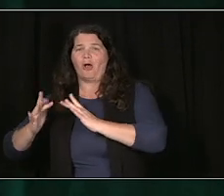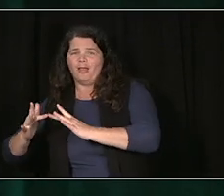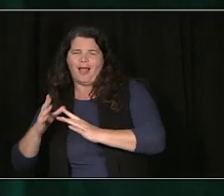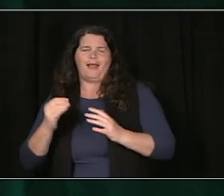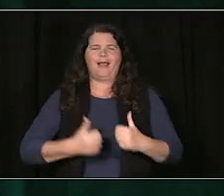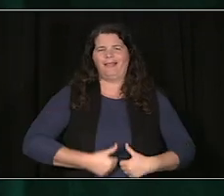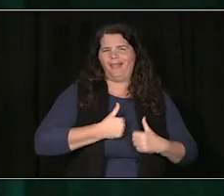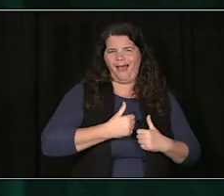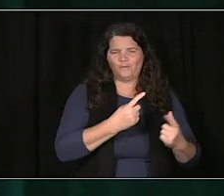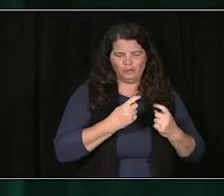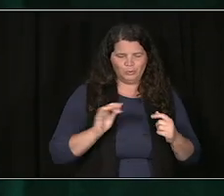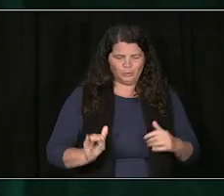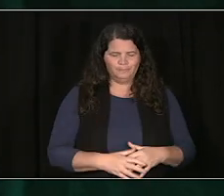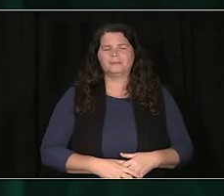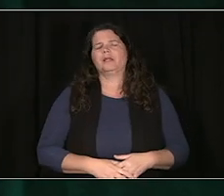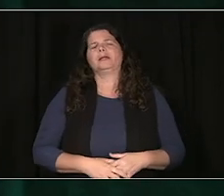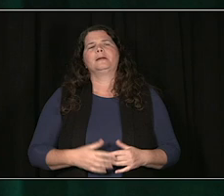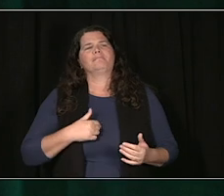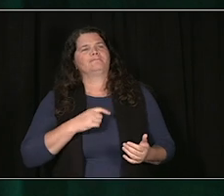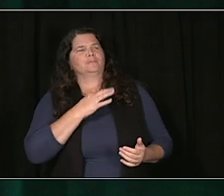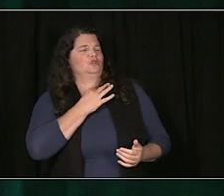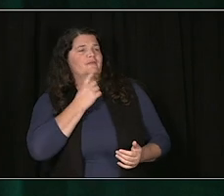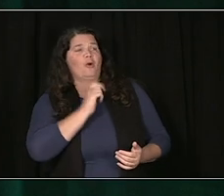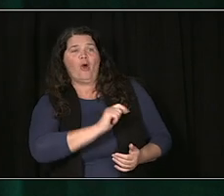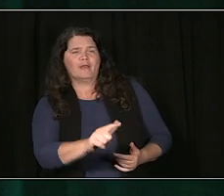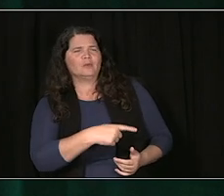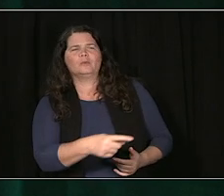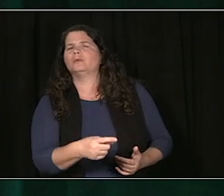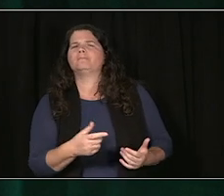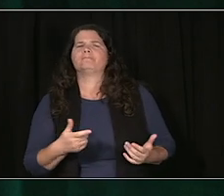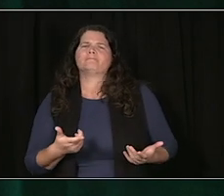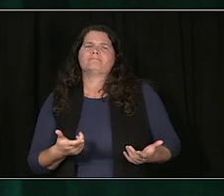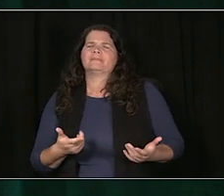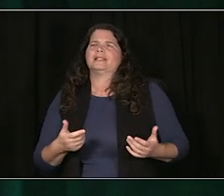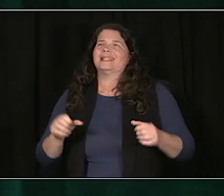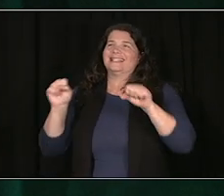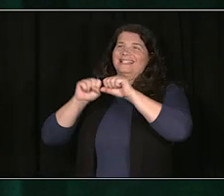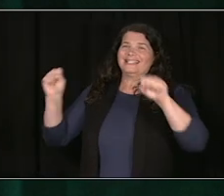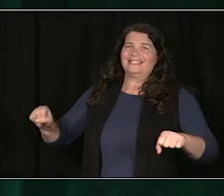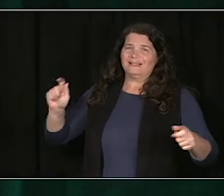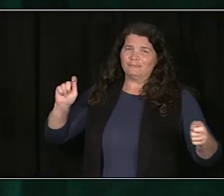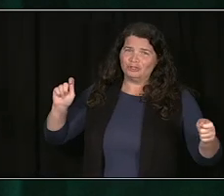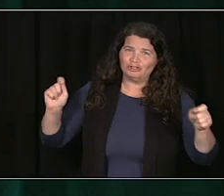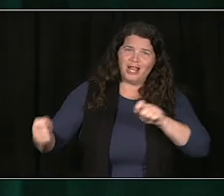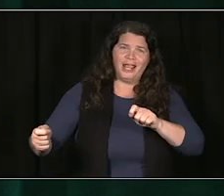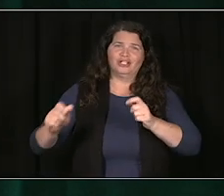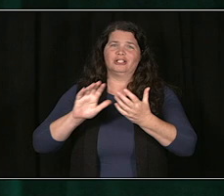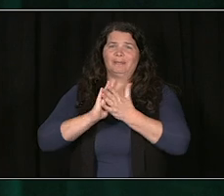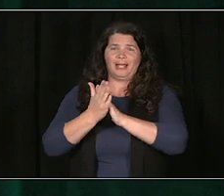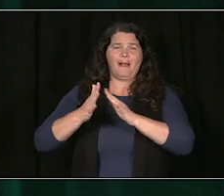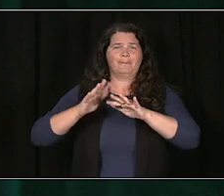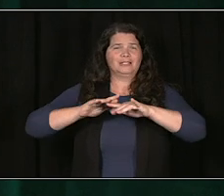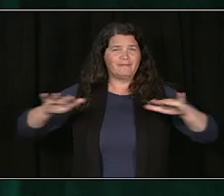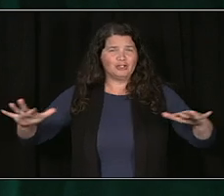But what does the trajectory look like to actually reaching, you know, systematic change in diversity and inclusion in each of